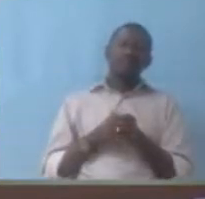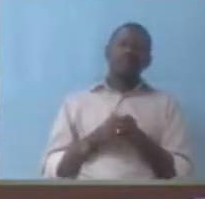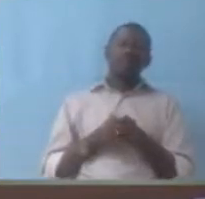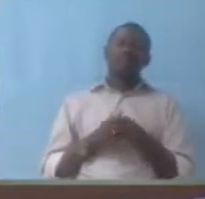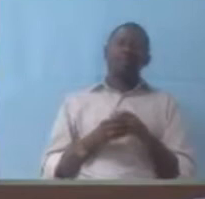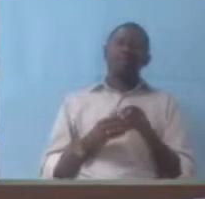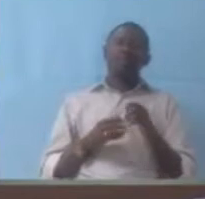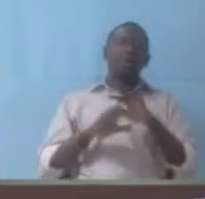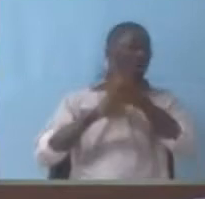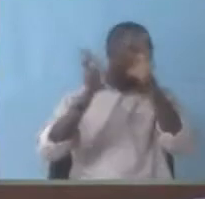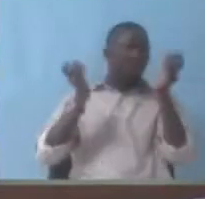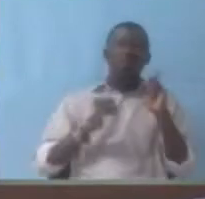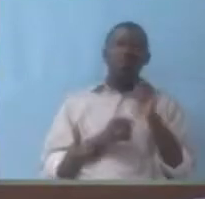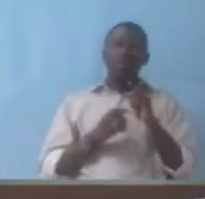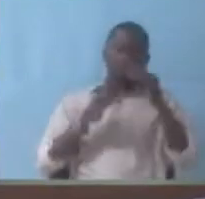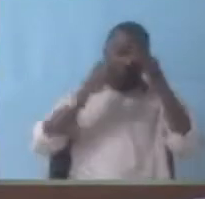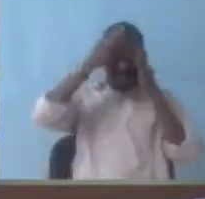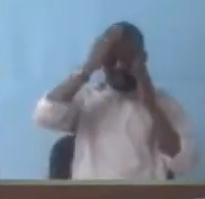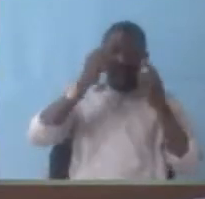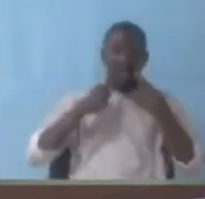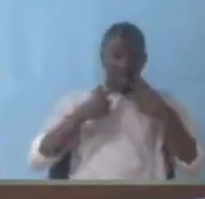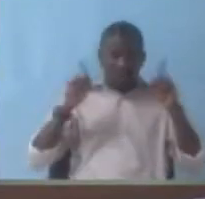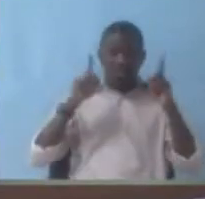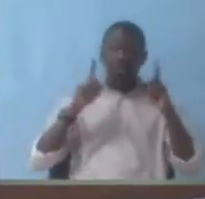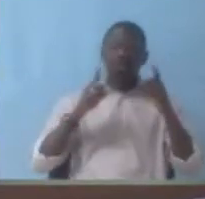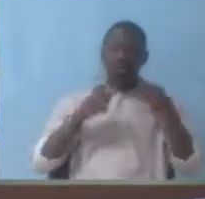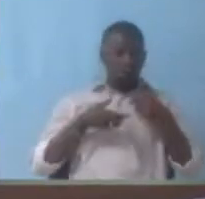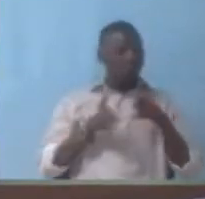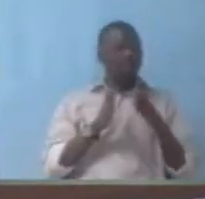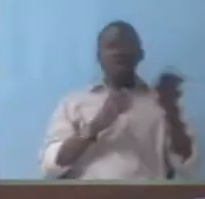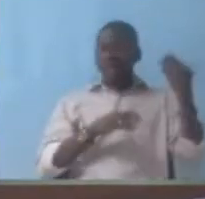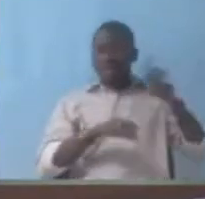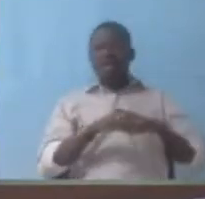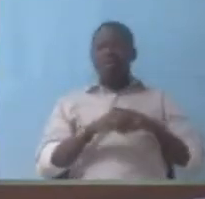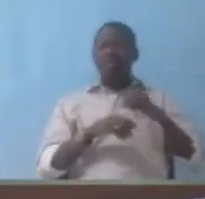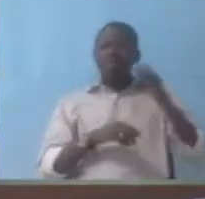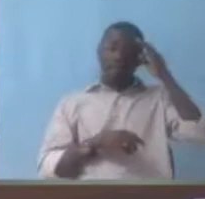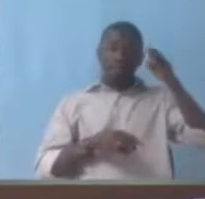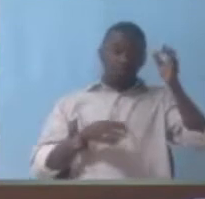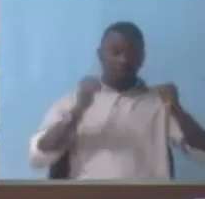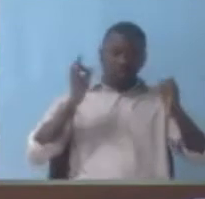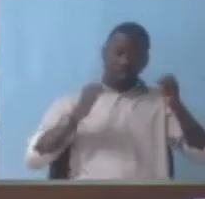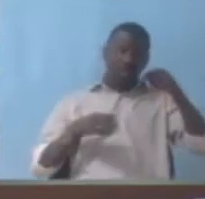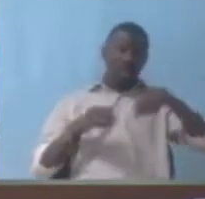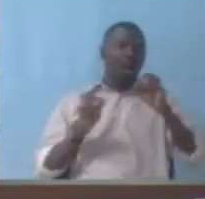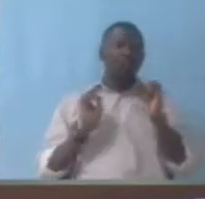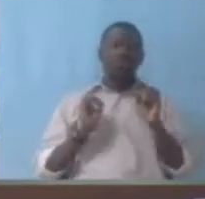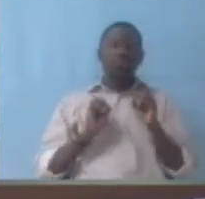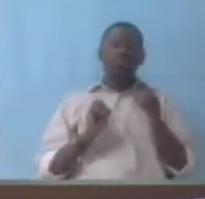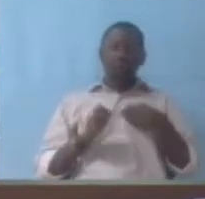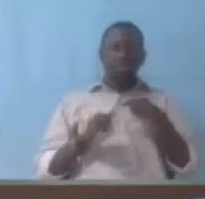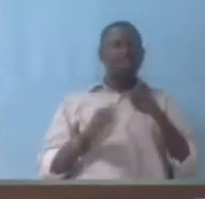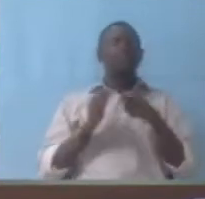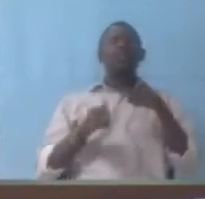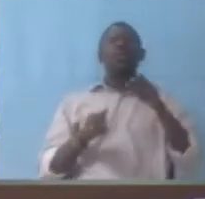Itelie fenfen kankula bitun abelari nyawnyandi nyama, wairi Attorney General tije Solicitor General ninkum walekalo palaso